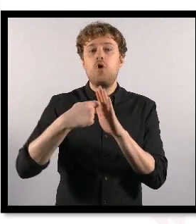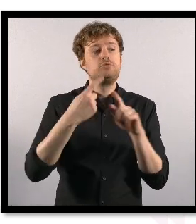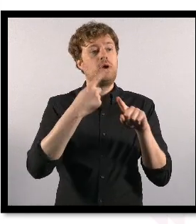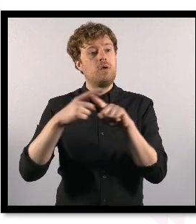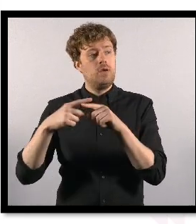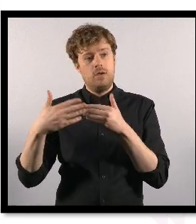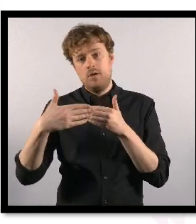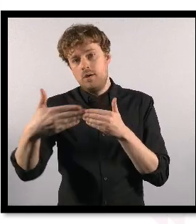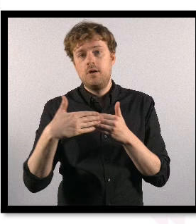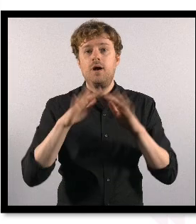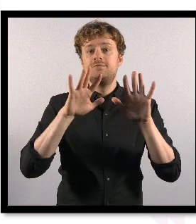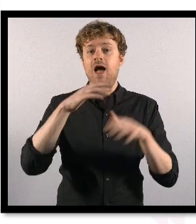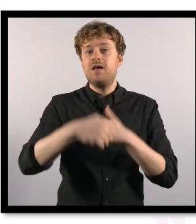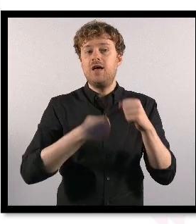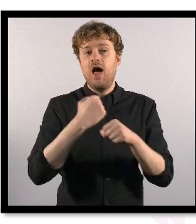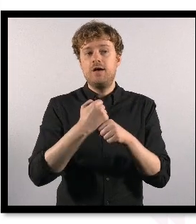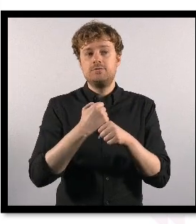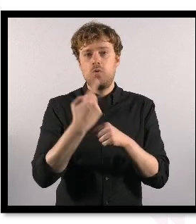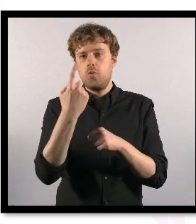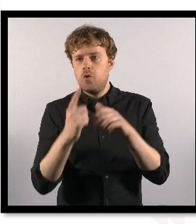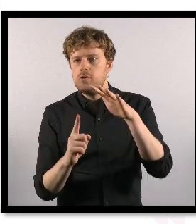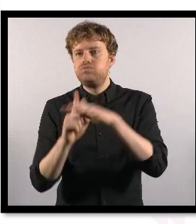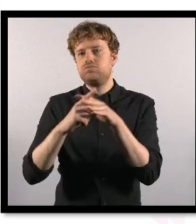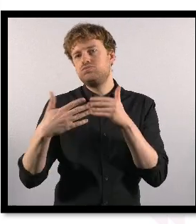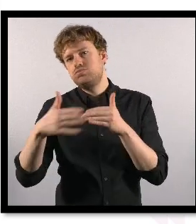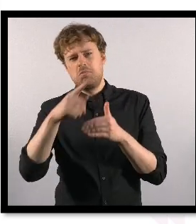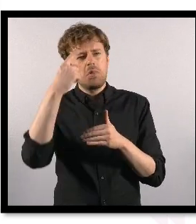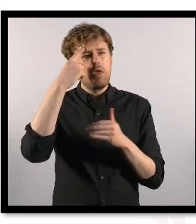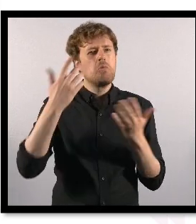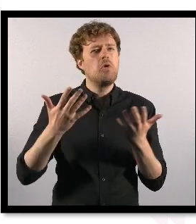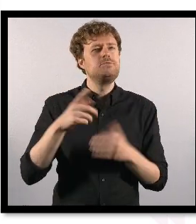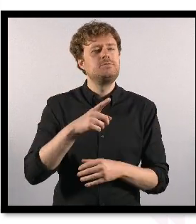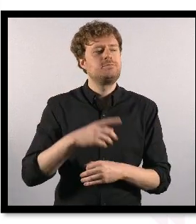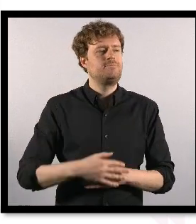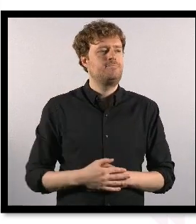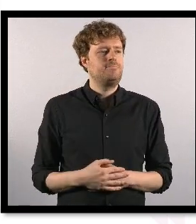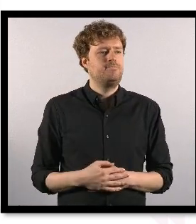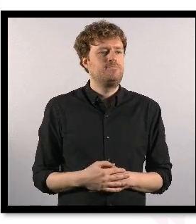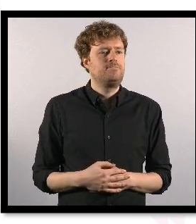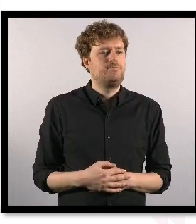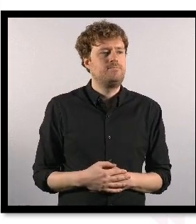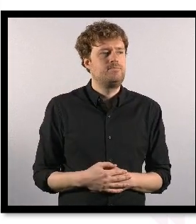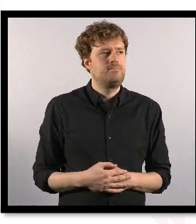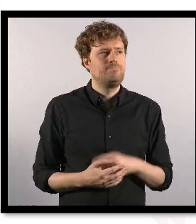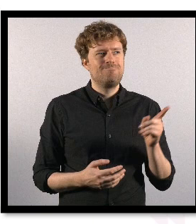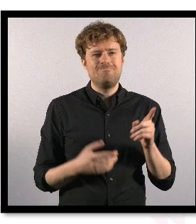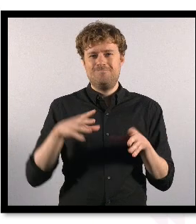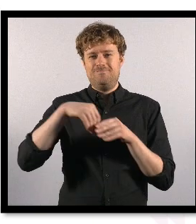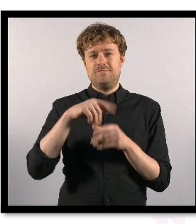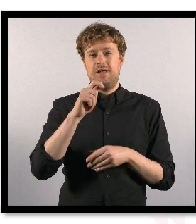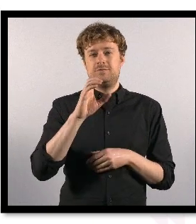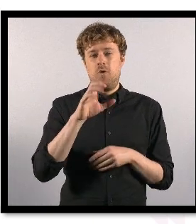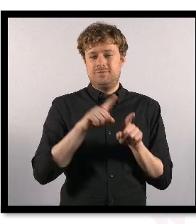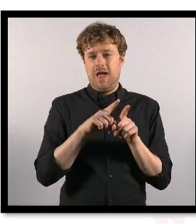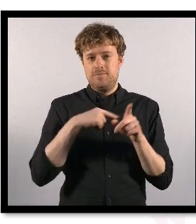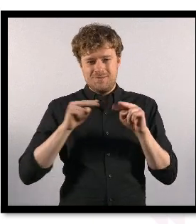well. And we're actually taking a different approach. Instead of looking for trends, we're actually looking for gaps within our ecosystem that we